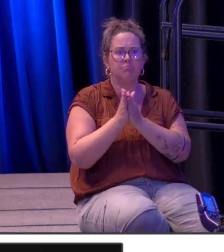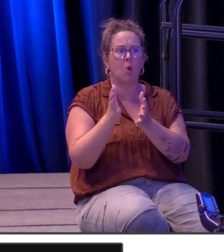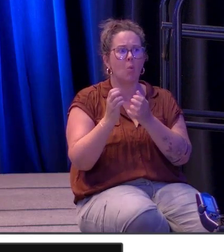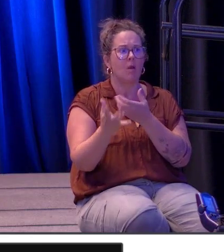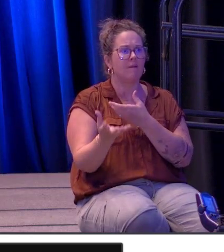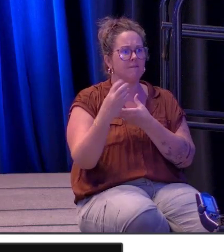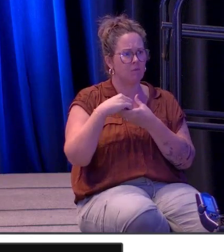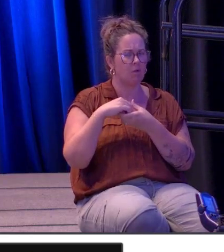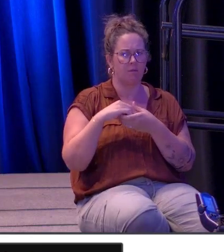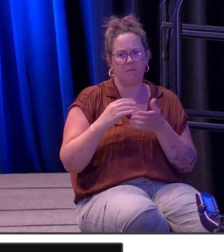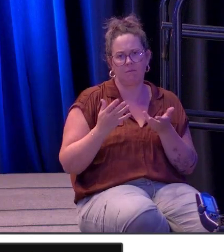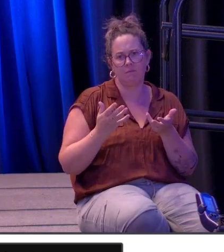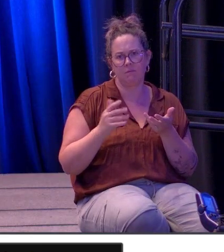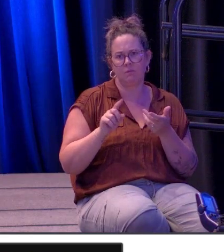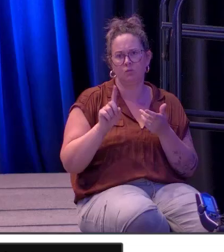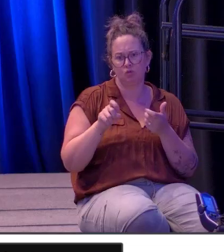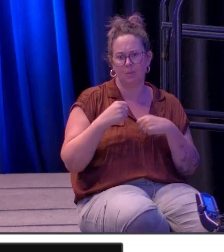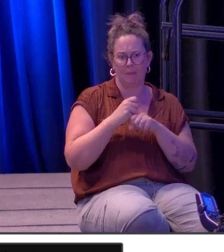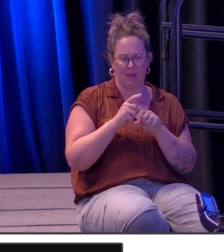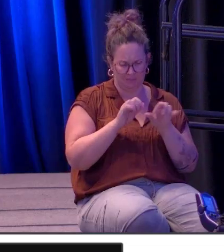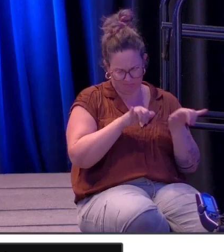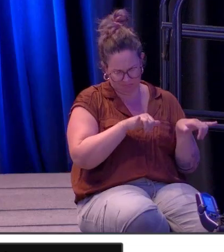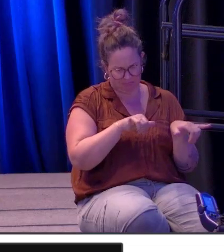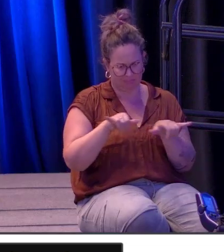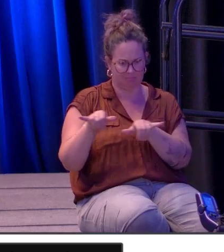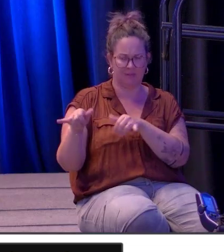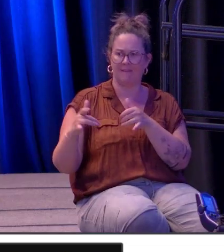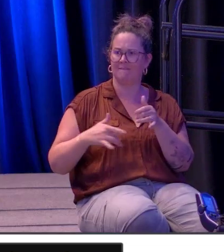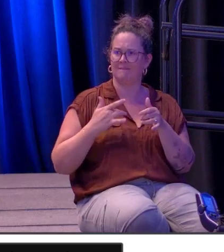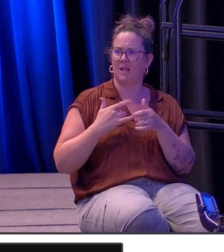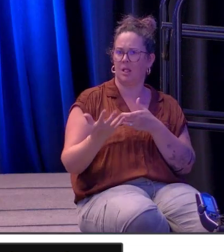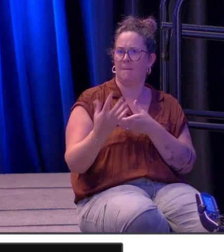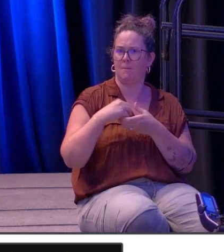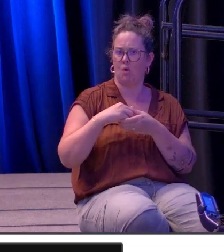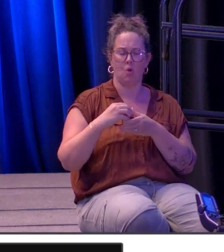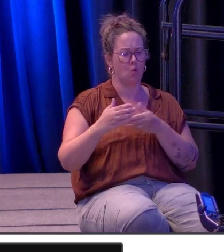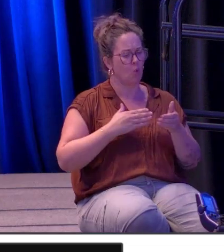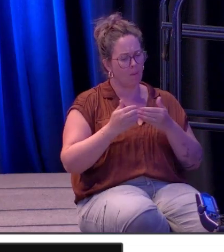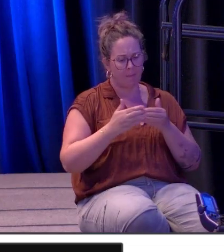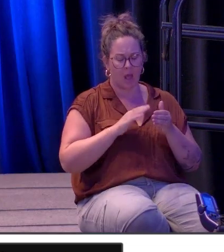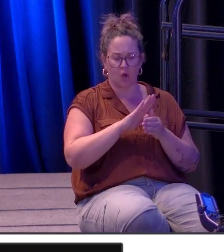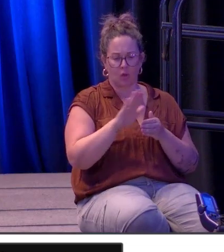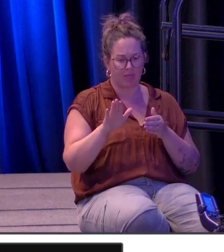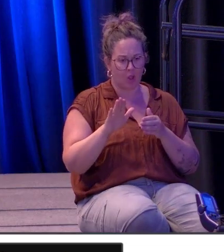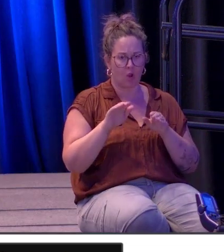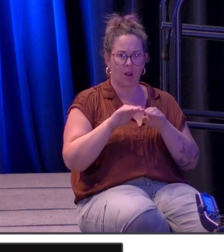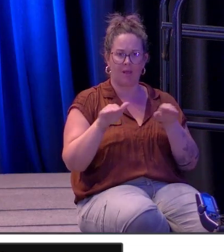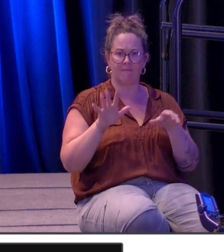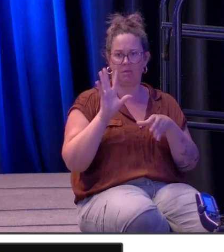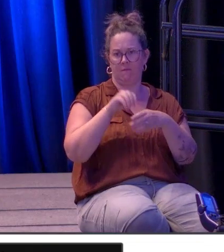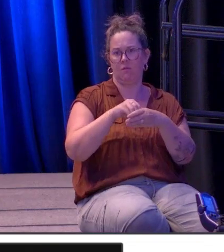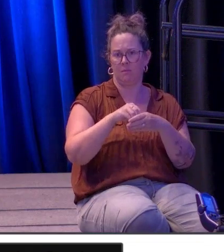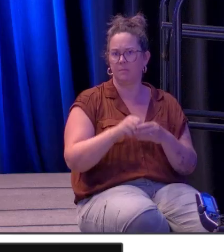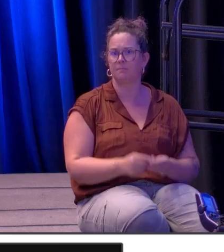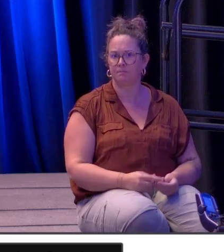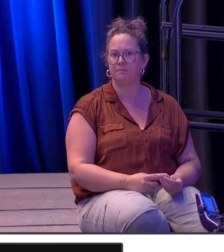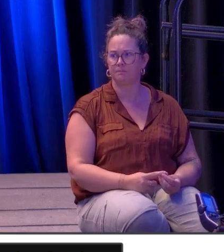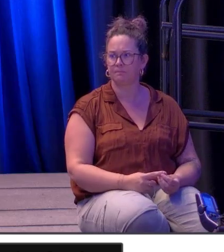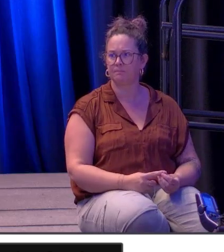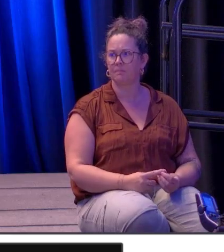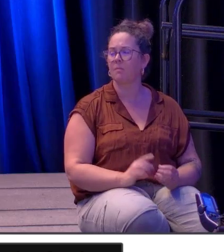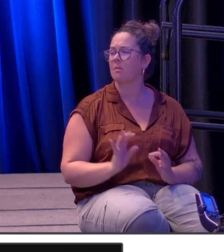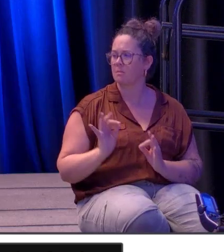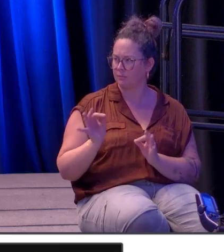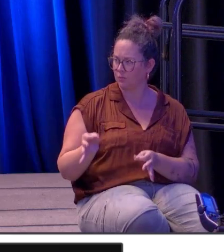able to make everybody feel a part of it as well, no matter what level of capacity they have. Absolutely.